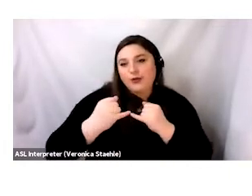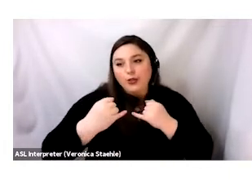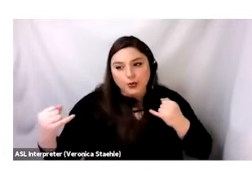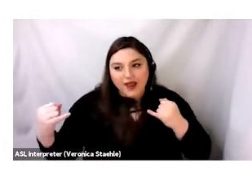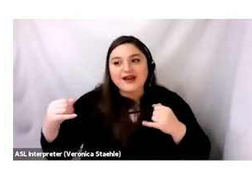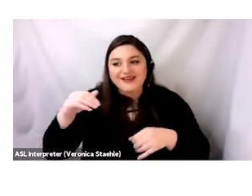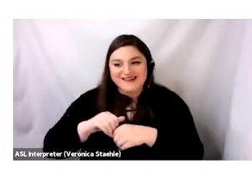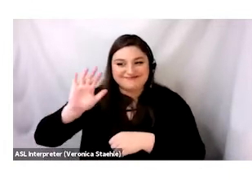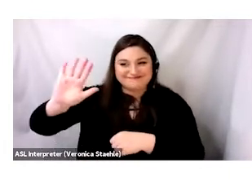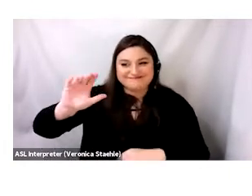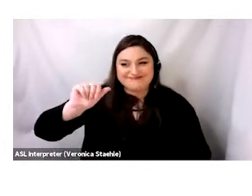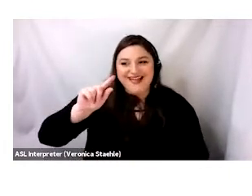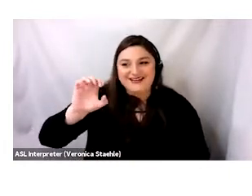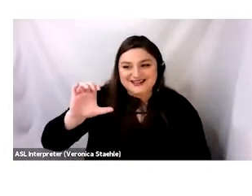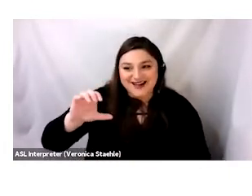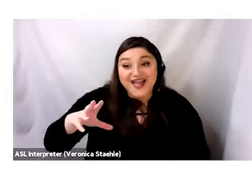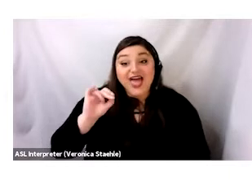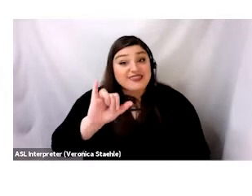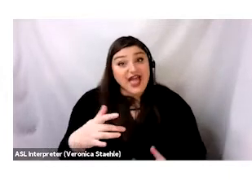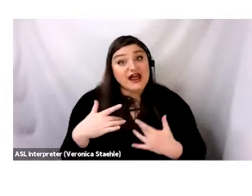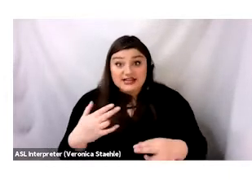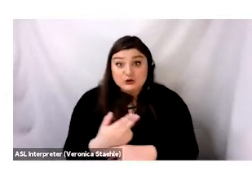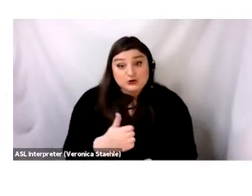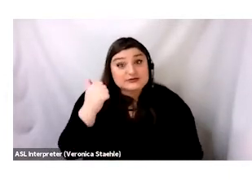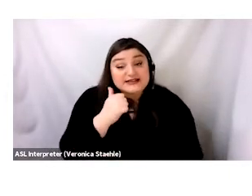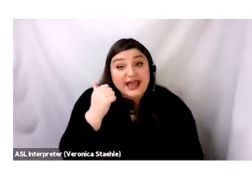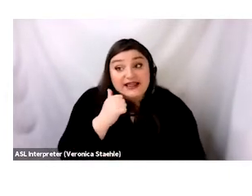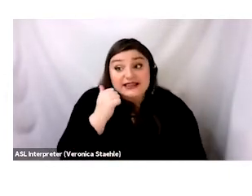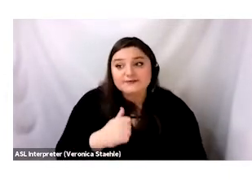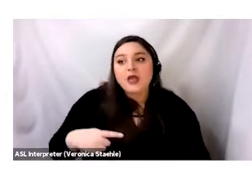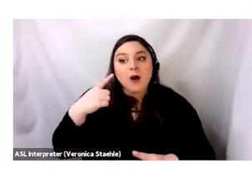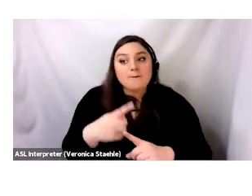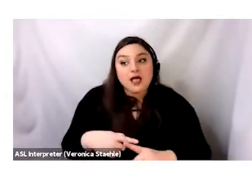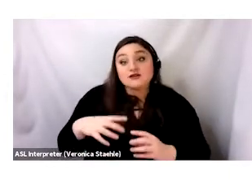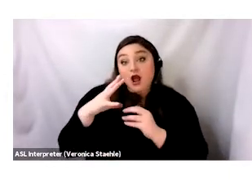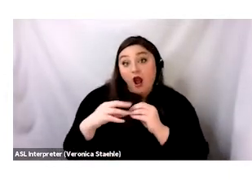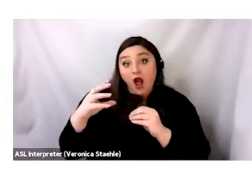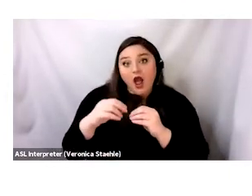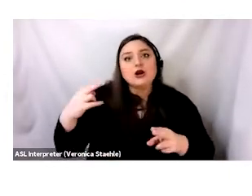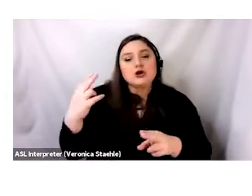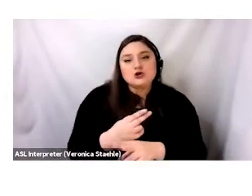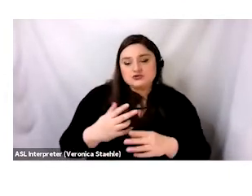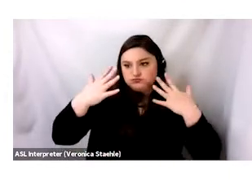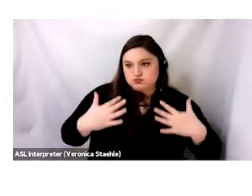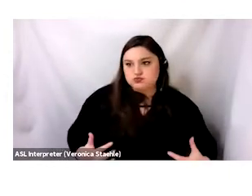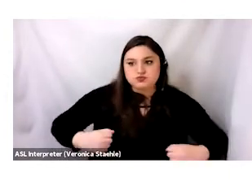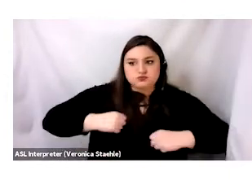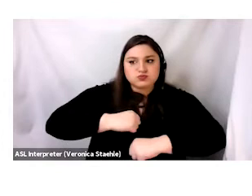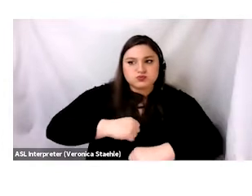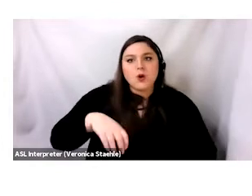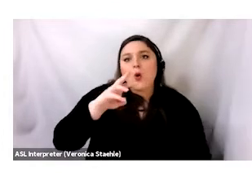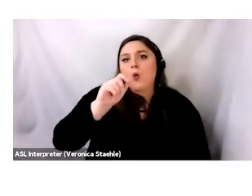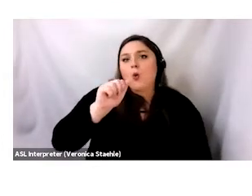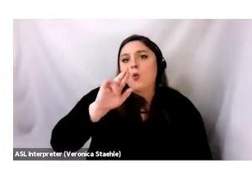And it was also used for daily use. It was also used for armor. Aztec warriors are known for having very thick and